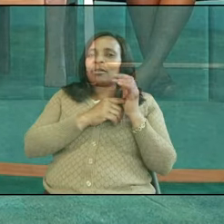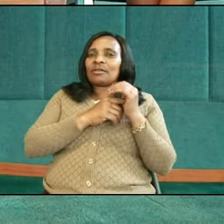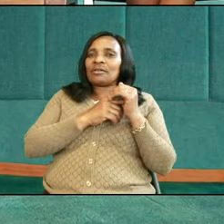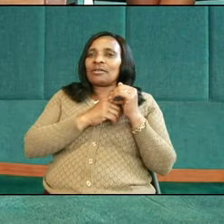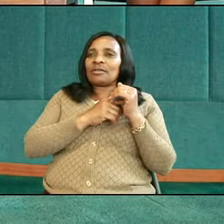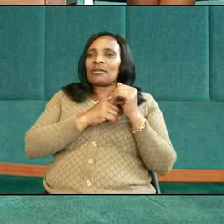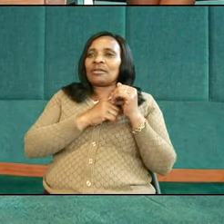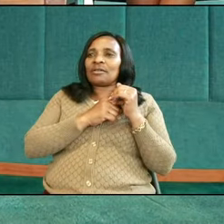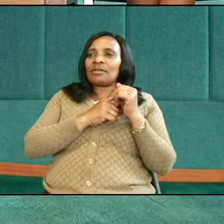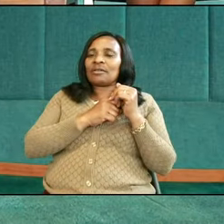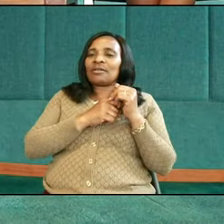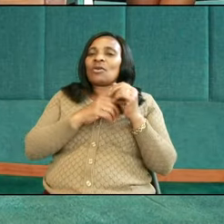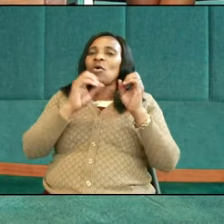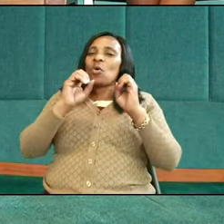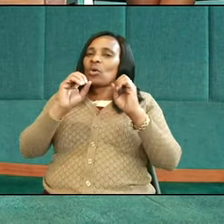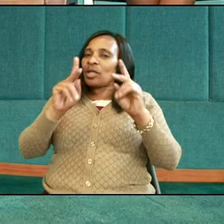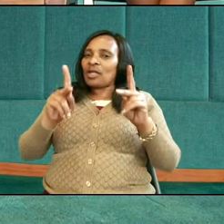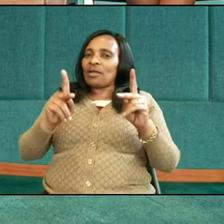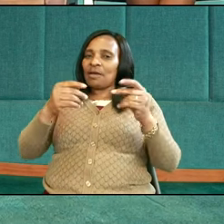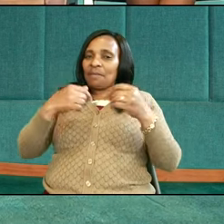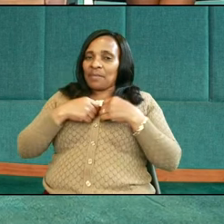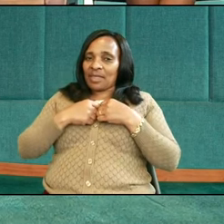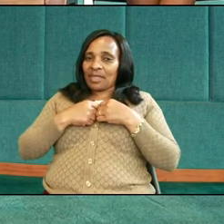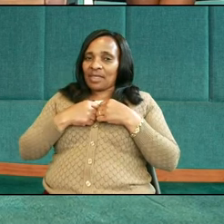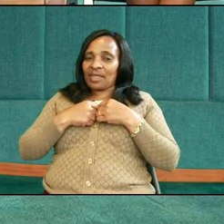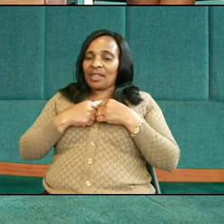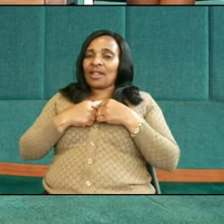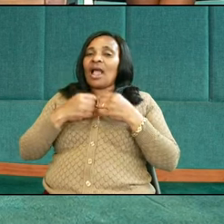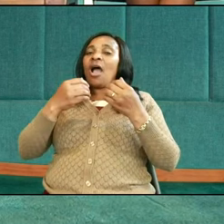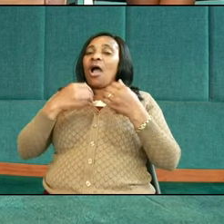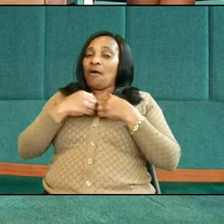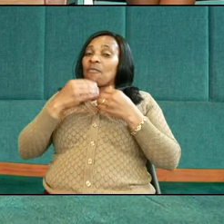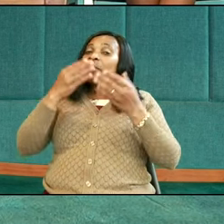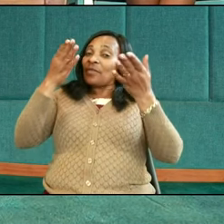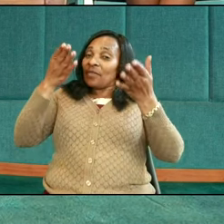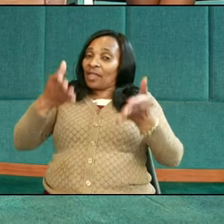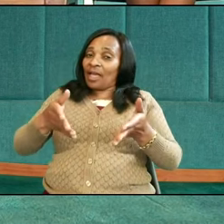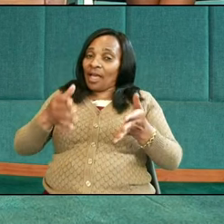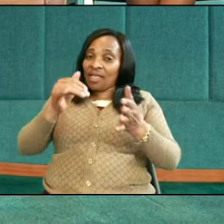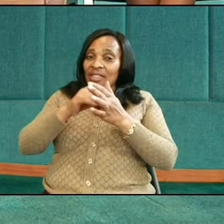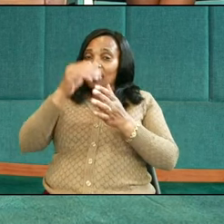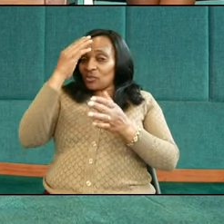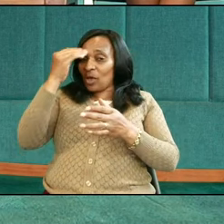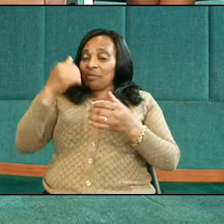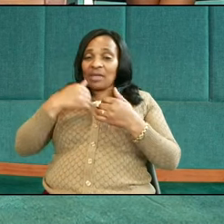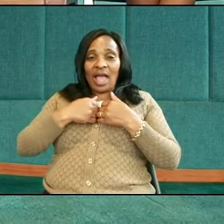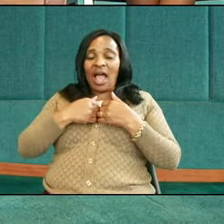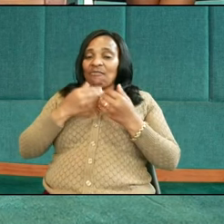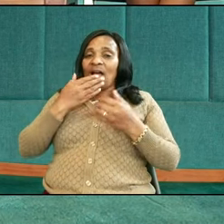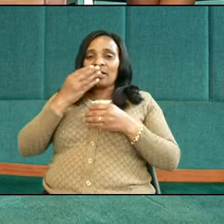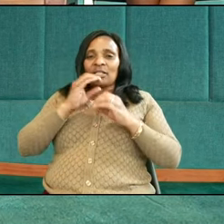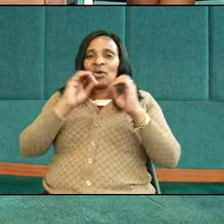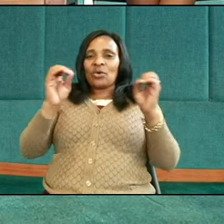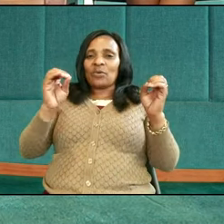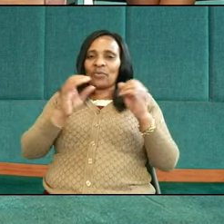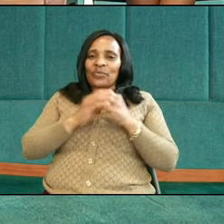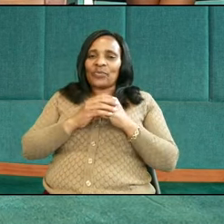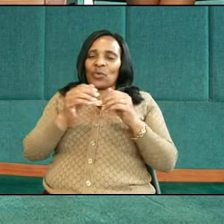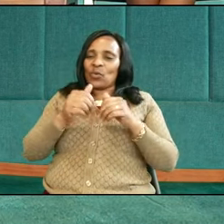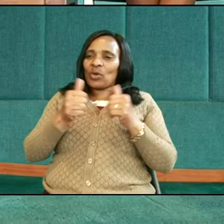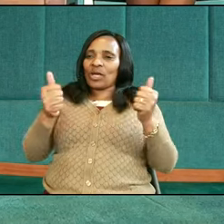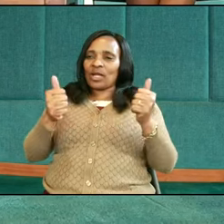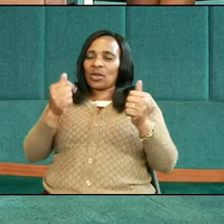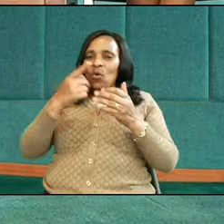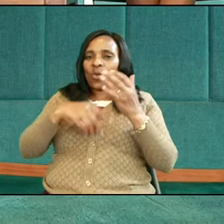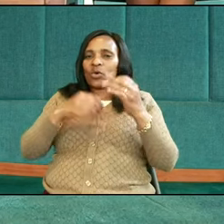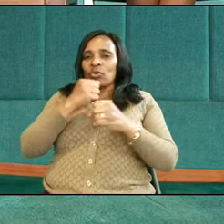That's a tough one. Yeah. I've been a victim, but now, like, that's why I don't have a definite answer. Yeah. Well, maybe, Misati, what